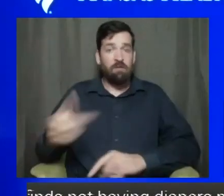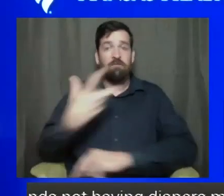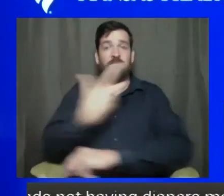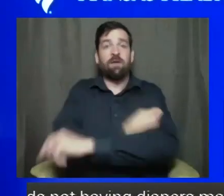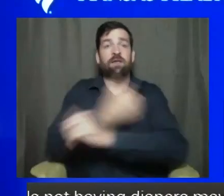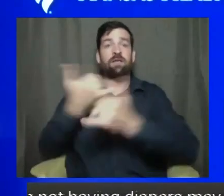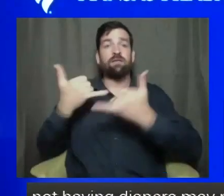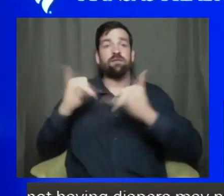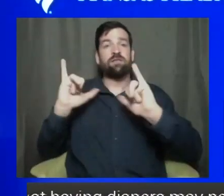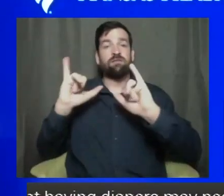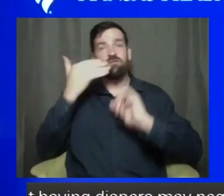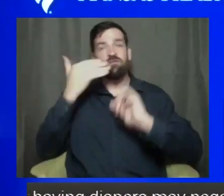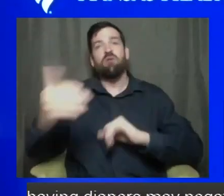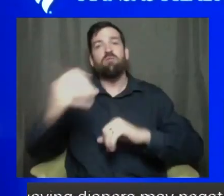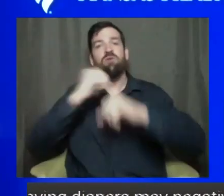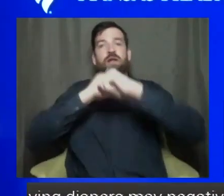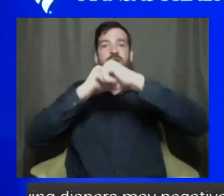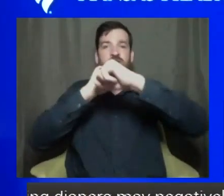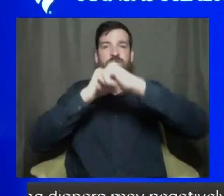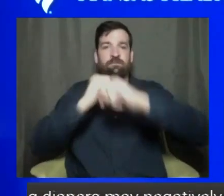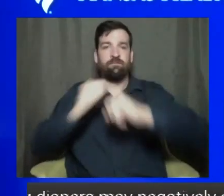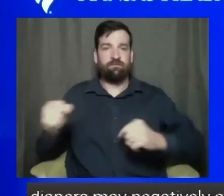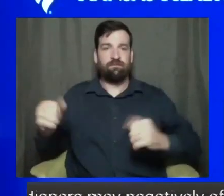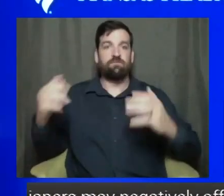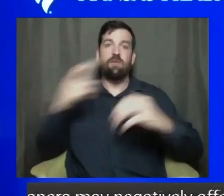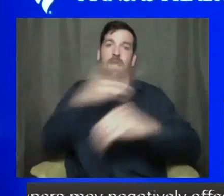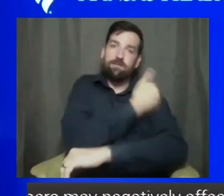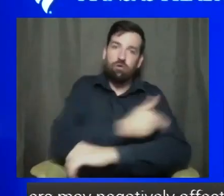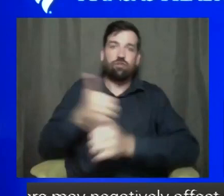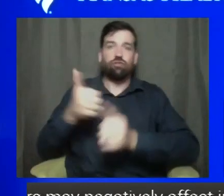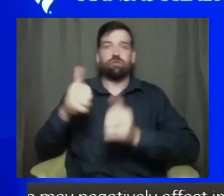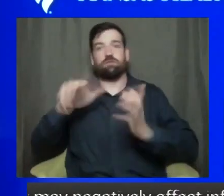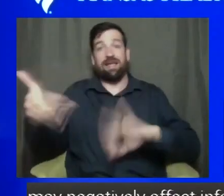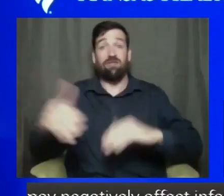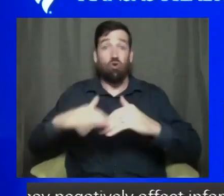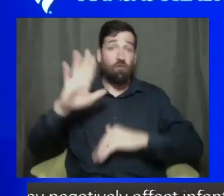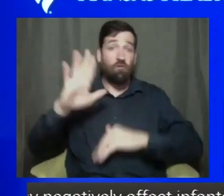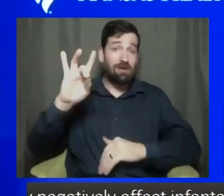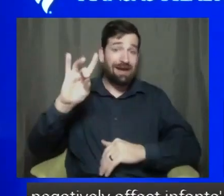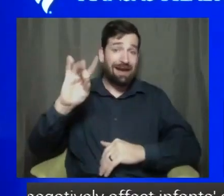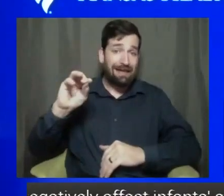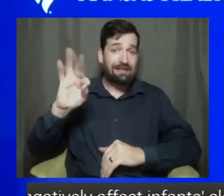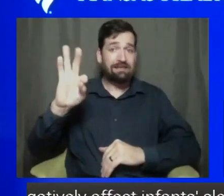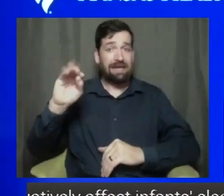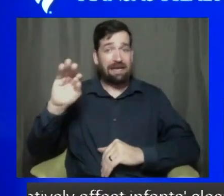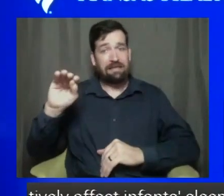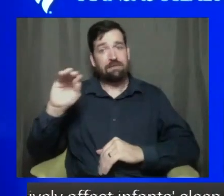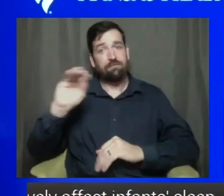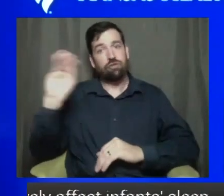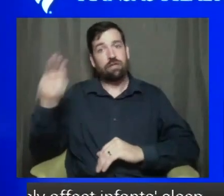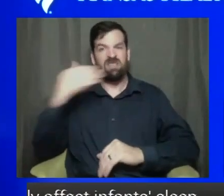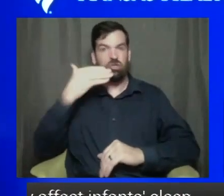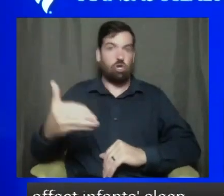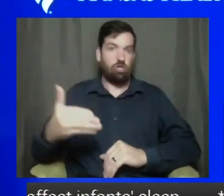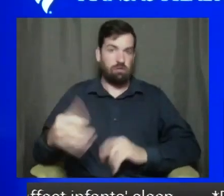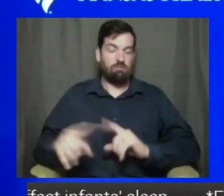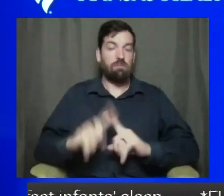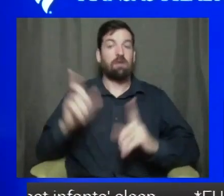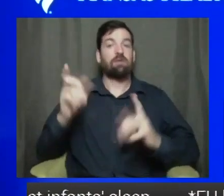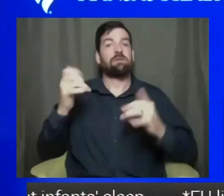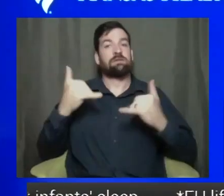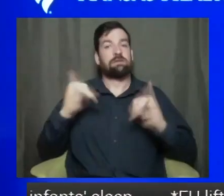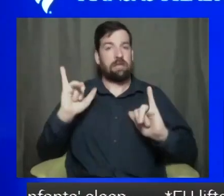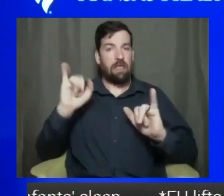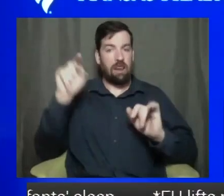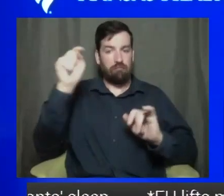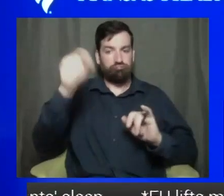great protection against hospitalization, death, over 80%, over 90%. So those are all good things, but there still are those individuals who, for